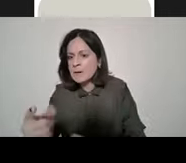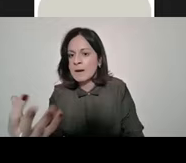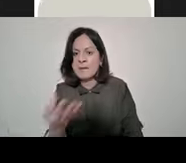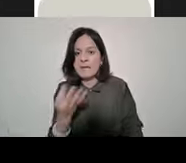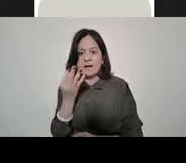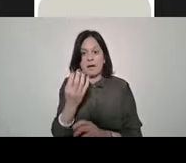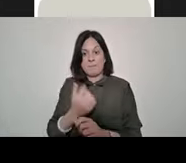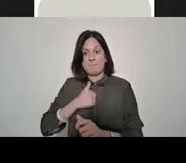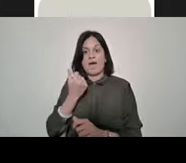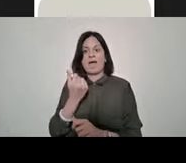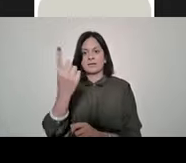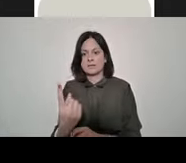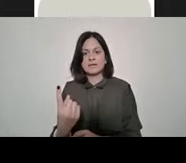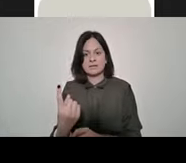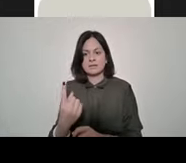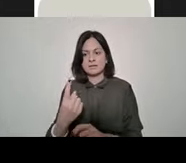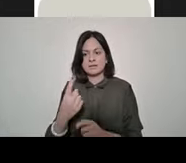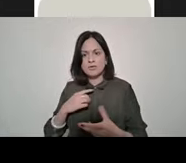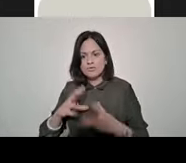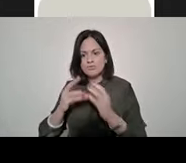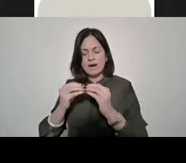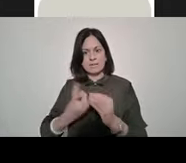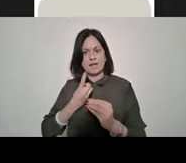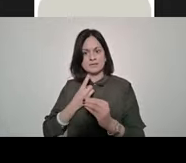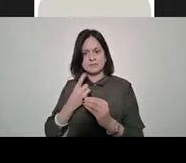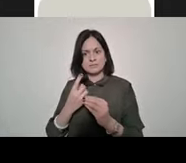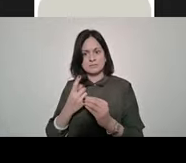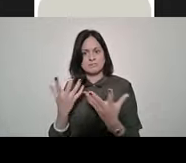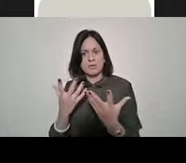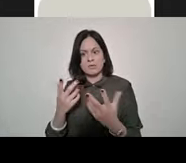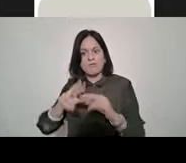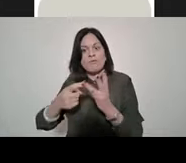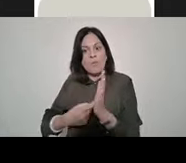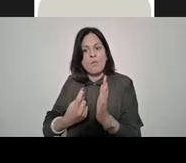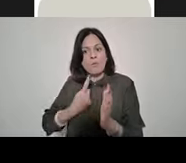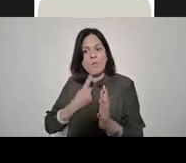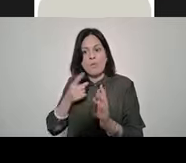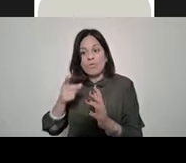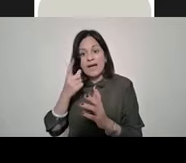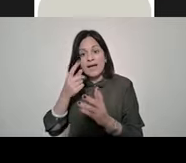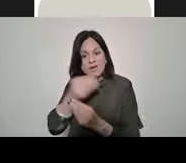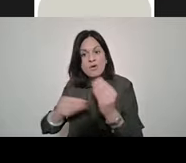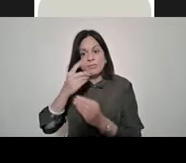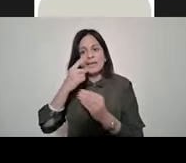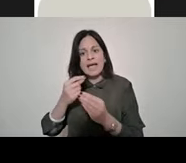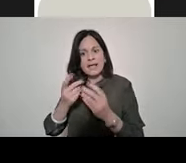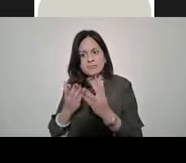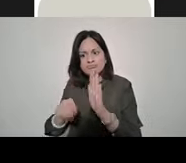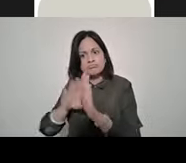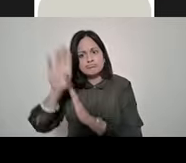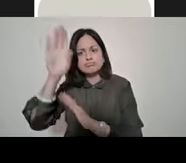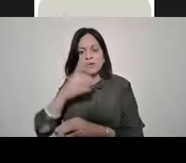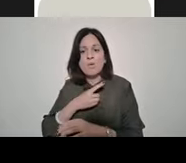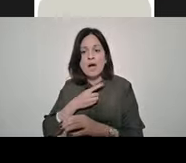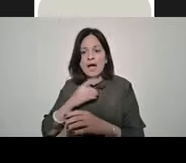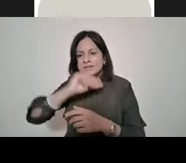entirely made for me. And that actually is now economically viable and is possible through smart manufacturing